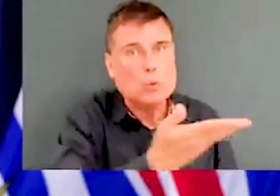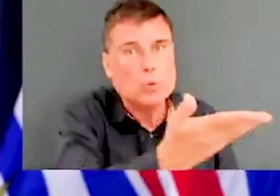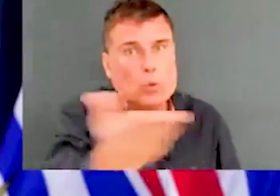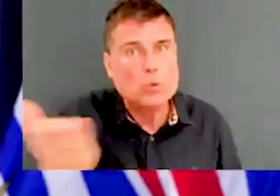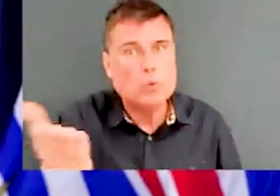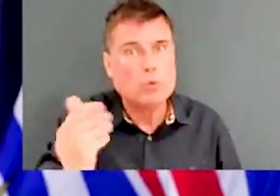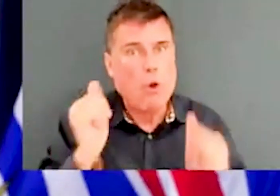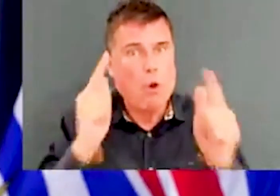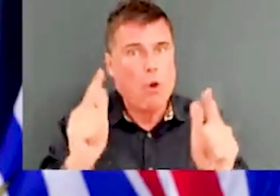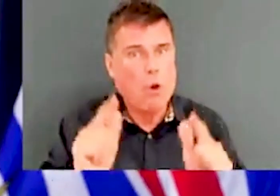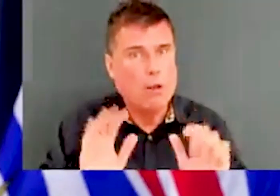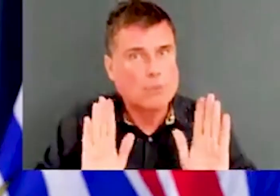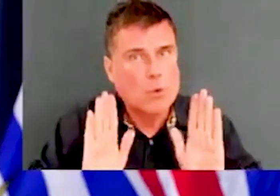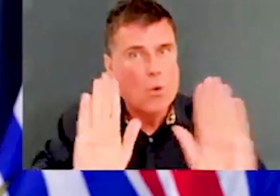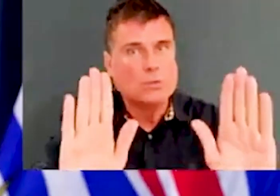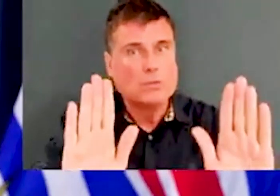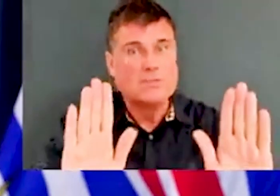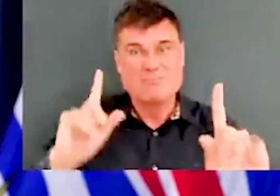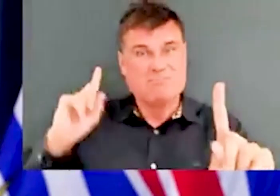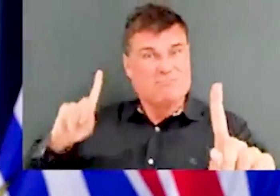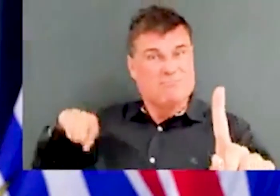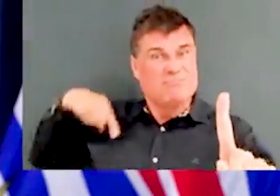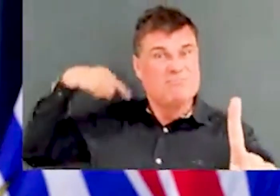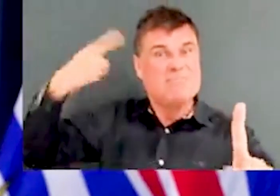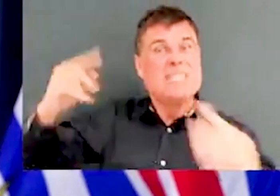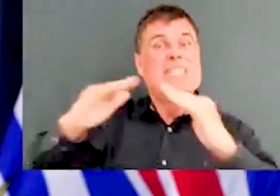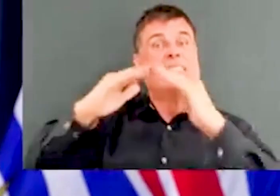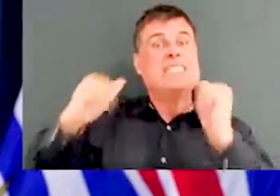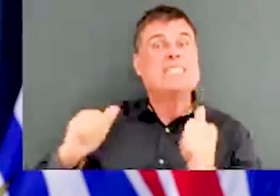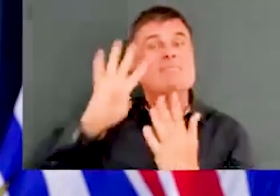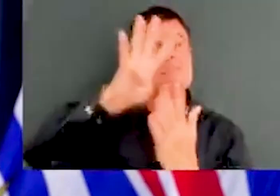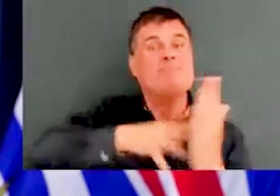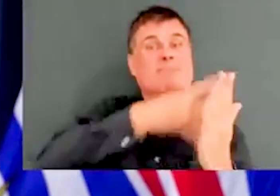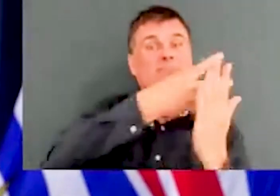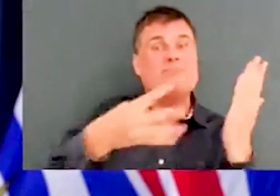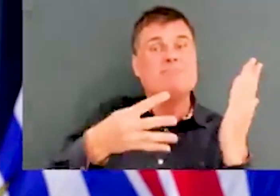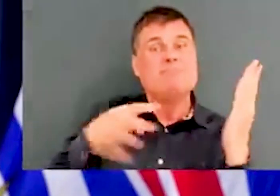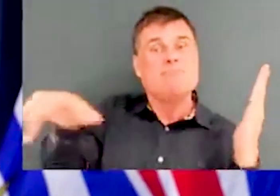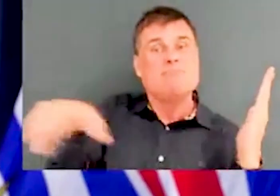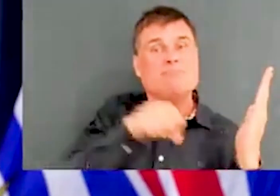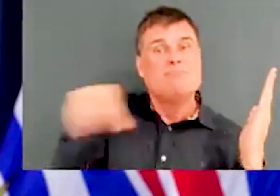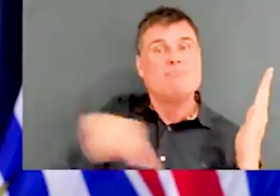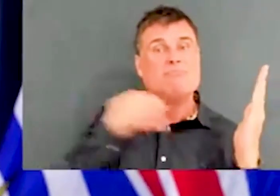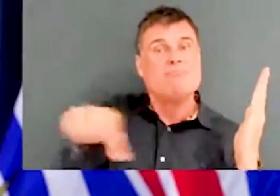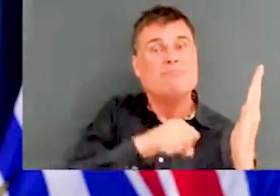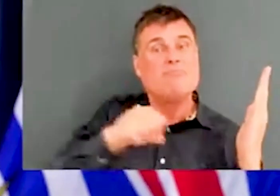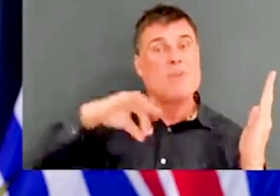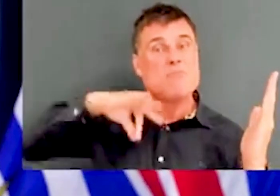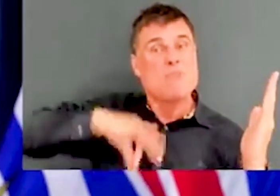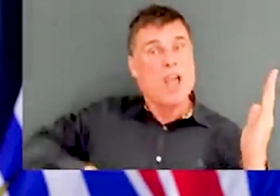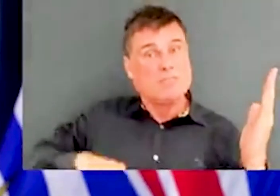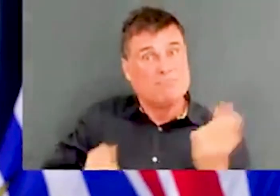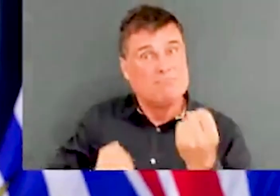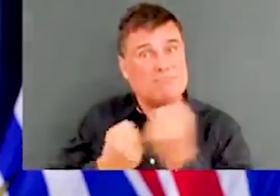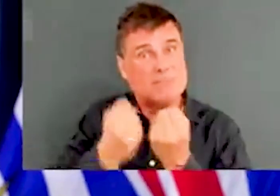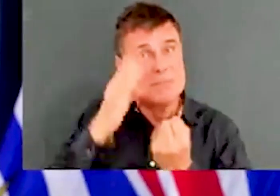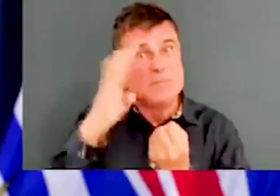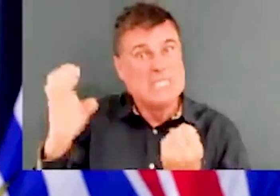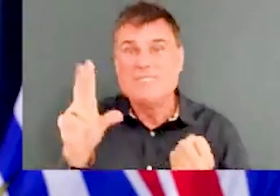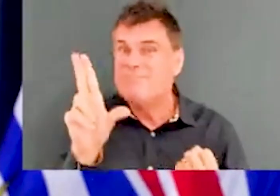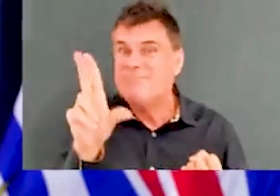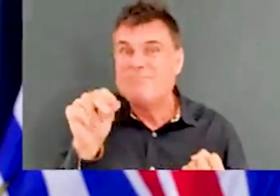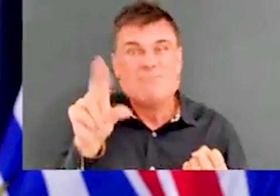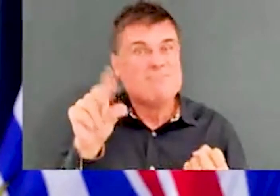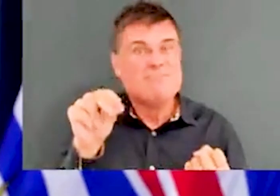situation whereby, rather than British Columbians benefiting completely from these resources, we've seen extremely large profits for oil and gas